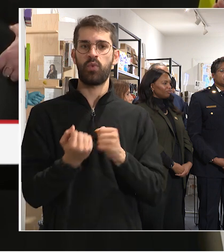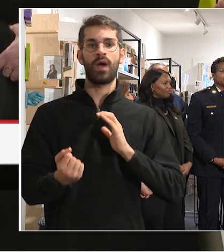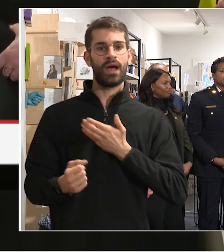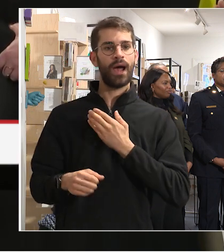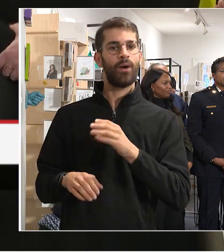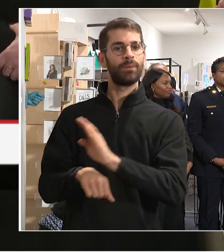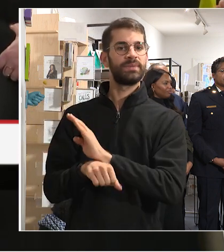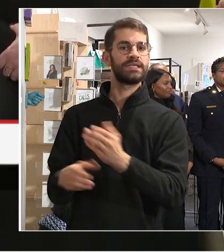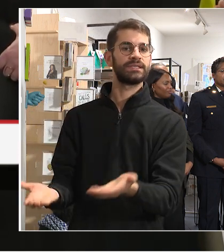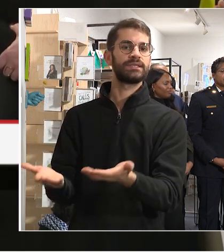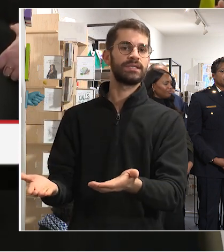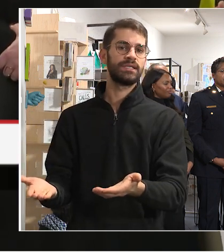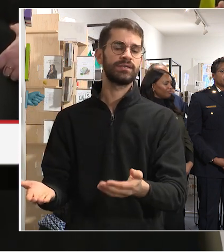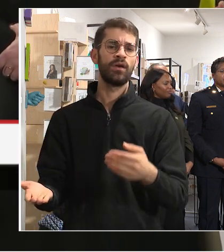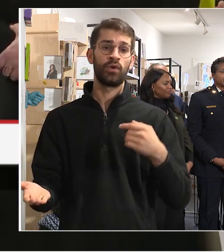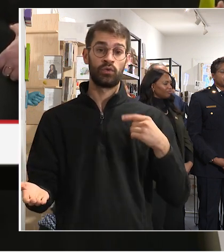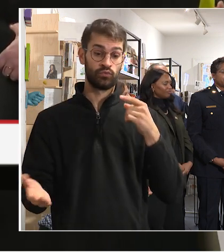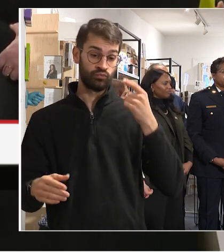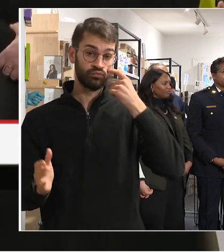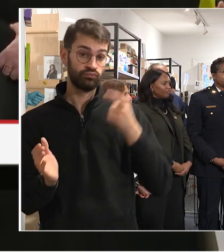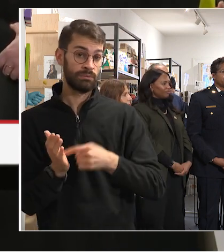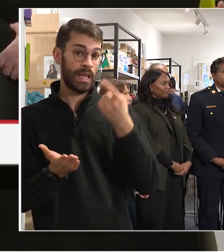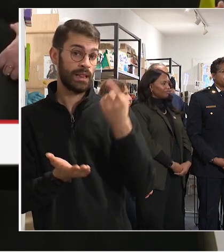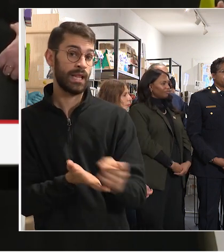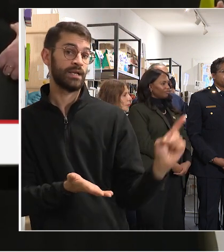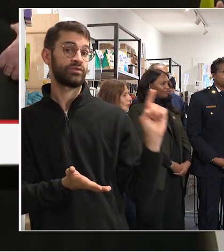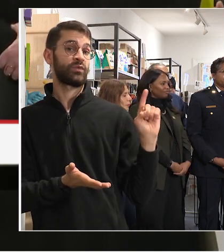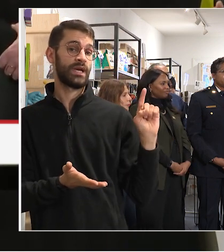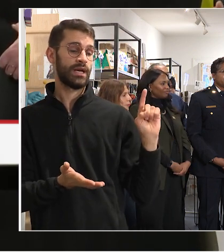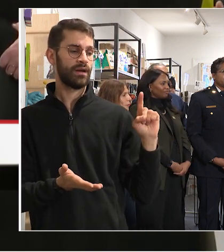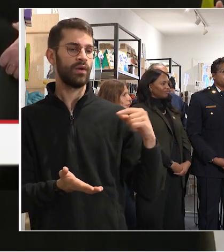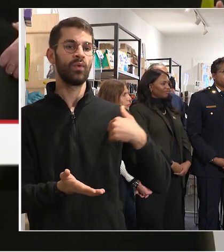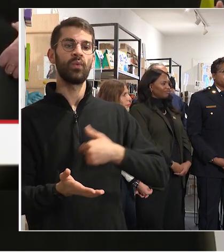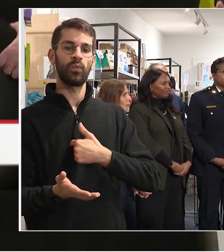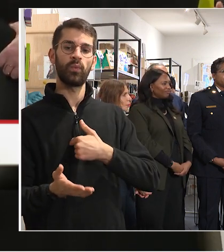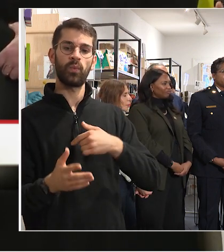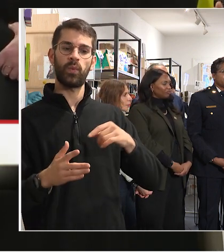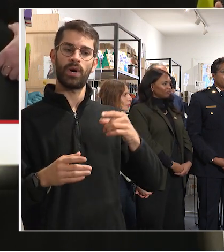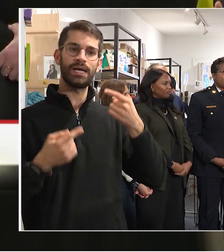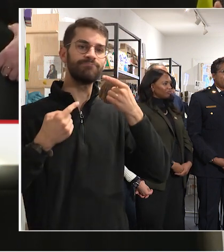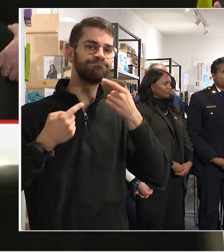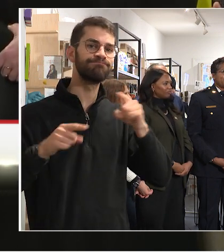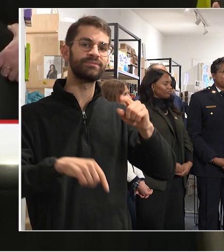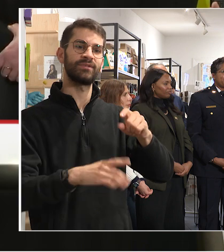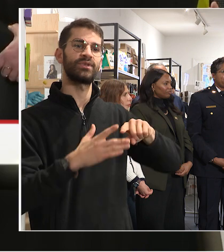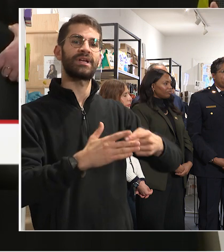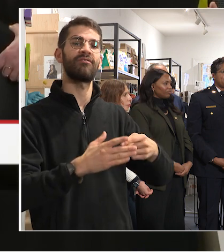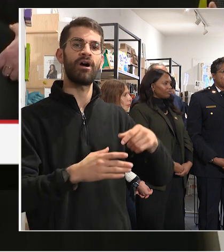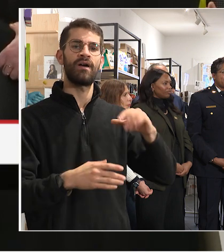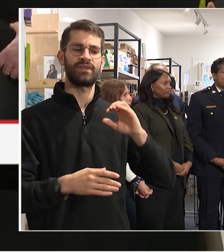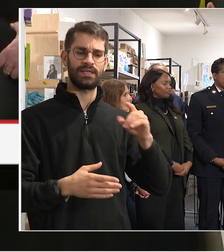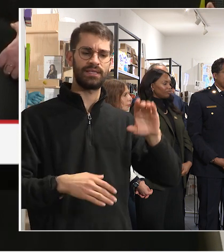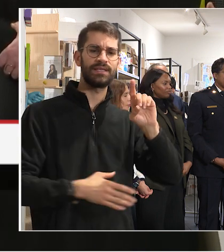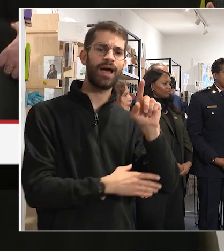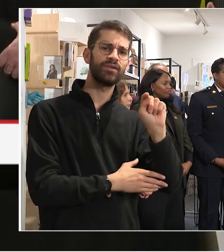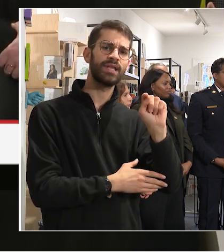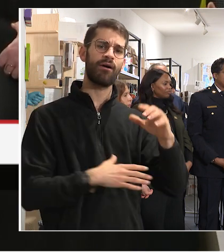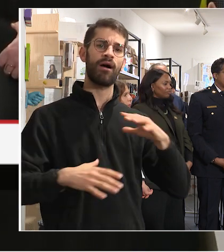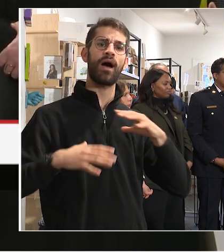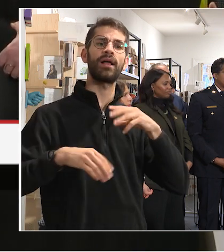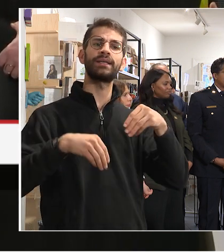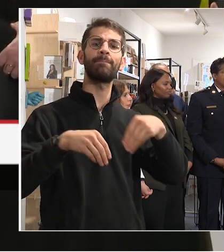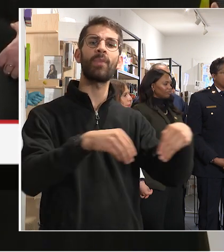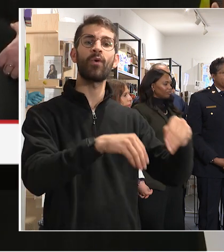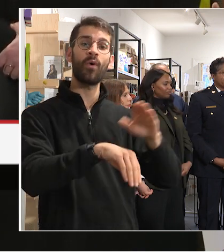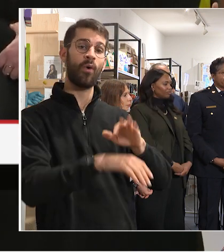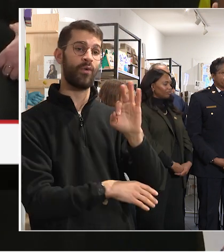businesses. And so just over a week ago, we kicked off the city's signature downtown holiday market on F Street, and